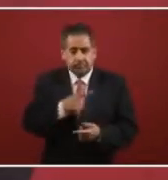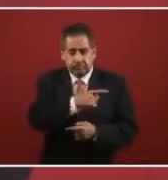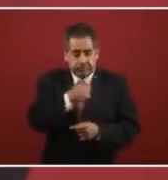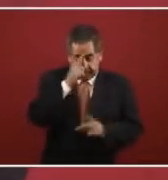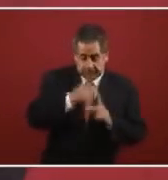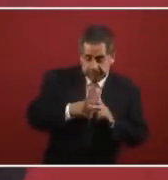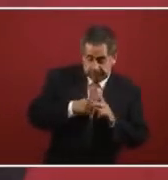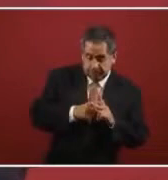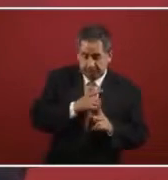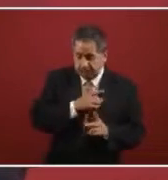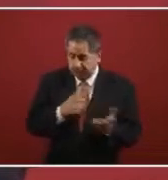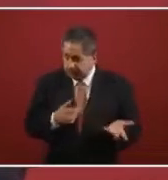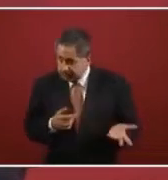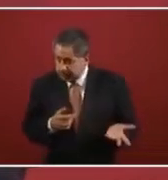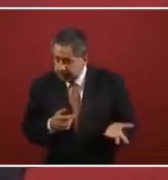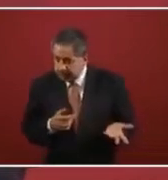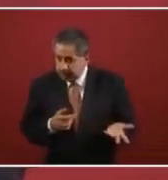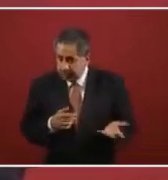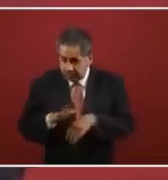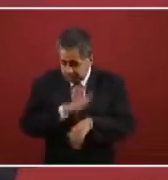They don't measure that.